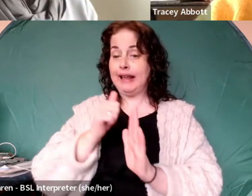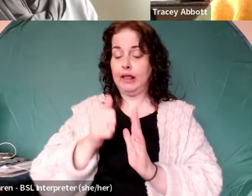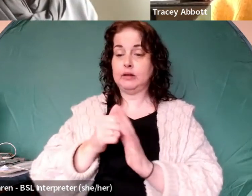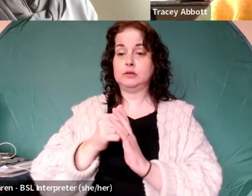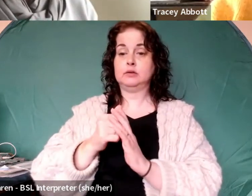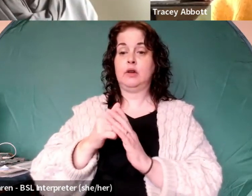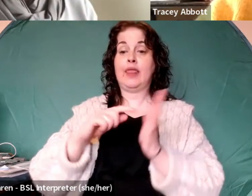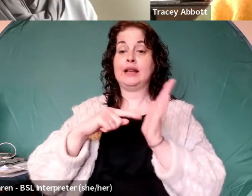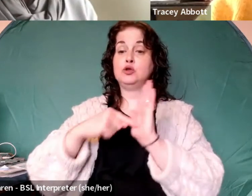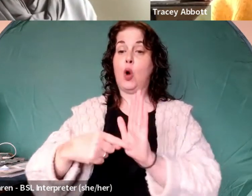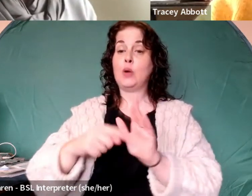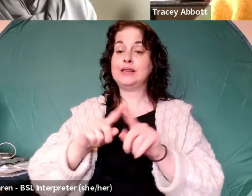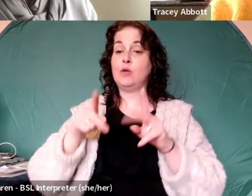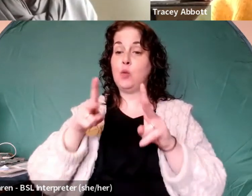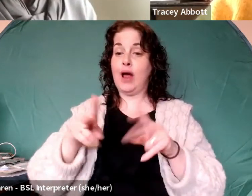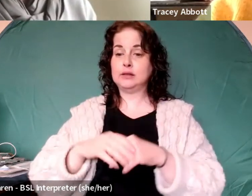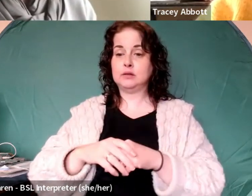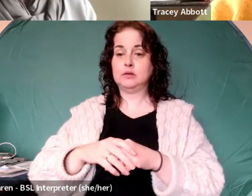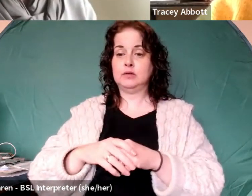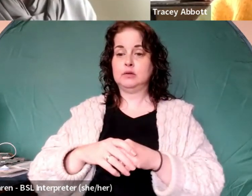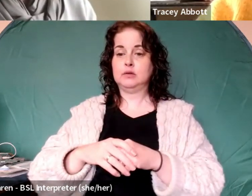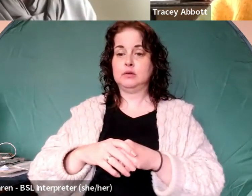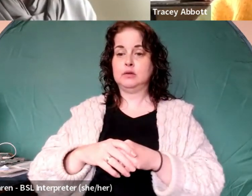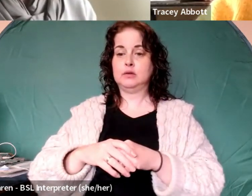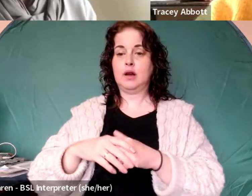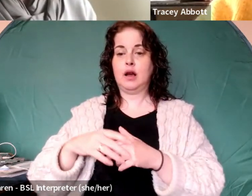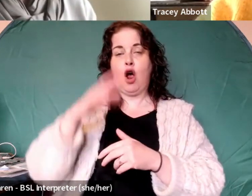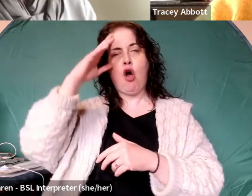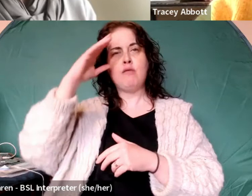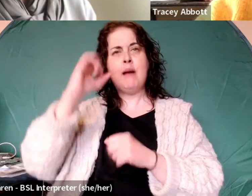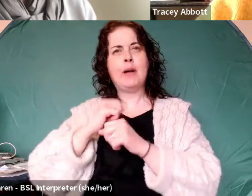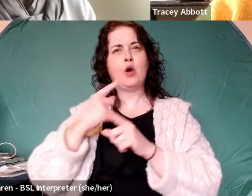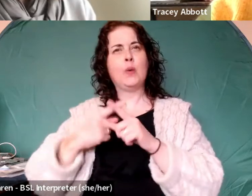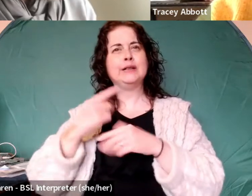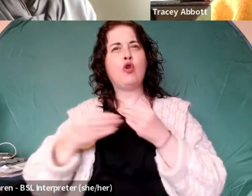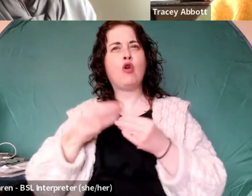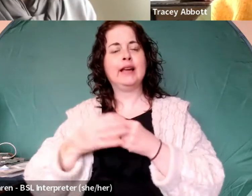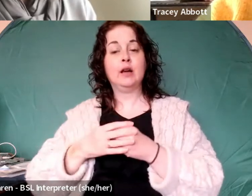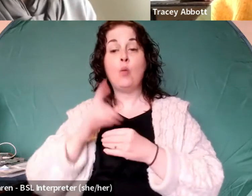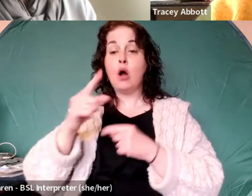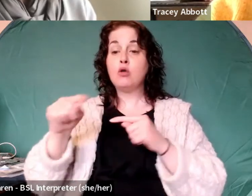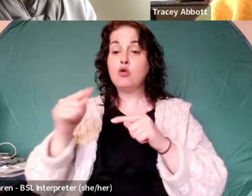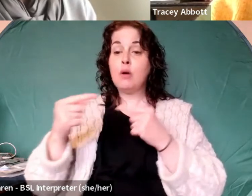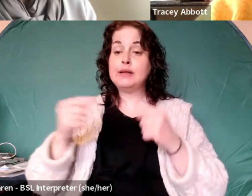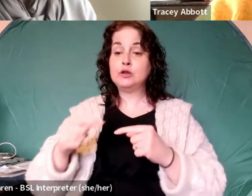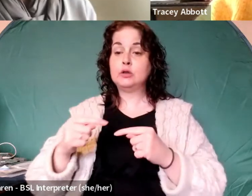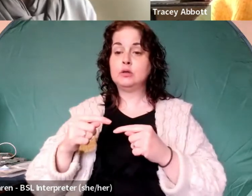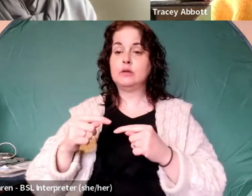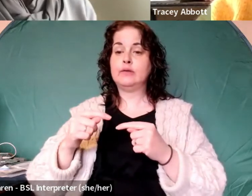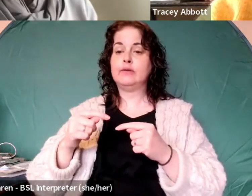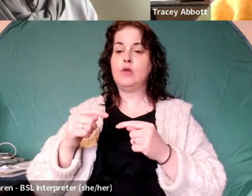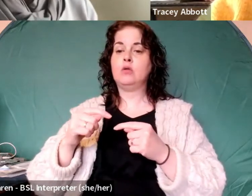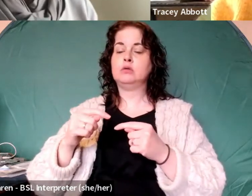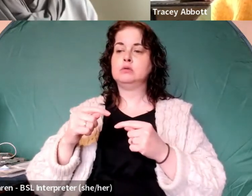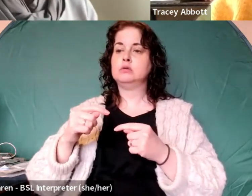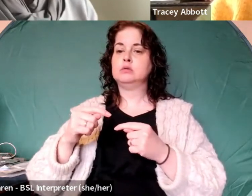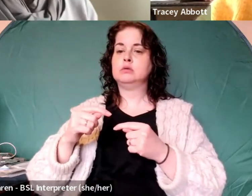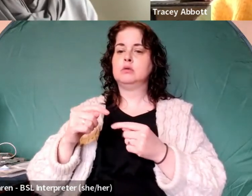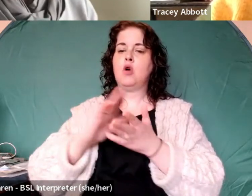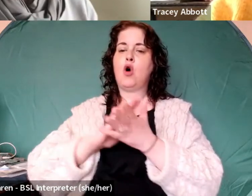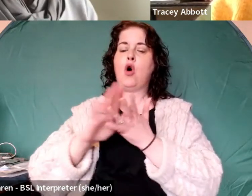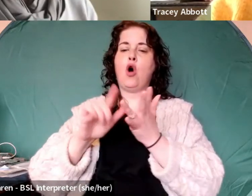may demonstrate them in different ways. And I remember, it's a very quick anecdote, but one of the competitions was around hospitality.